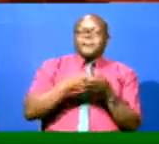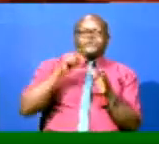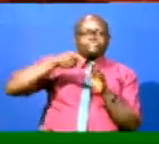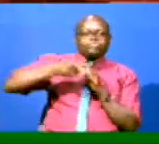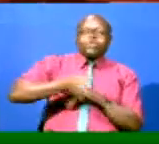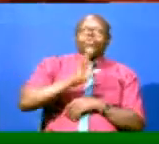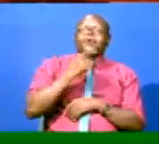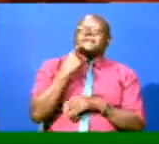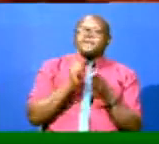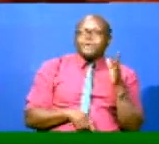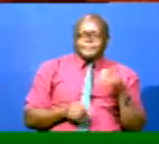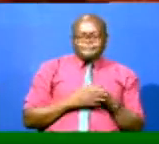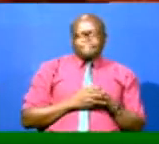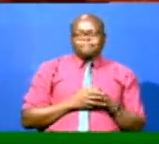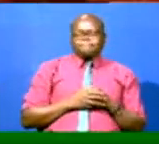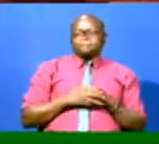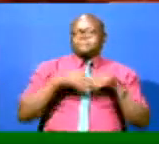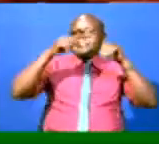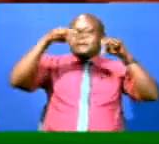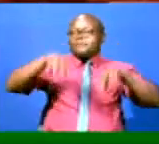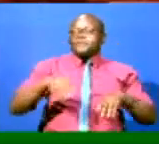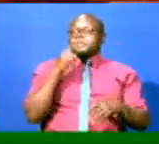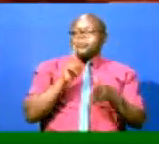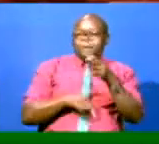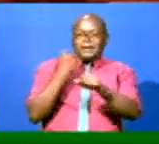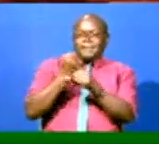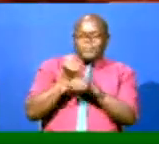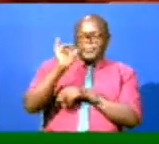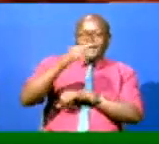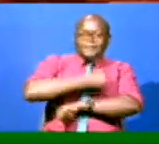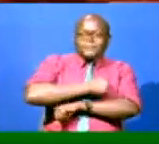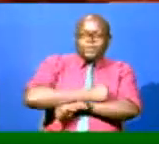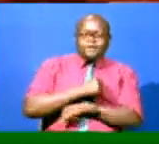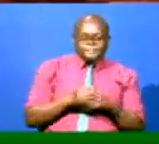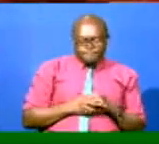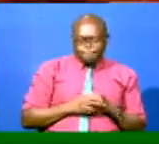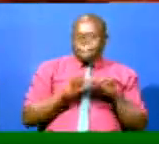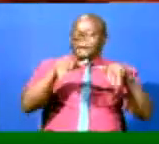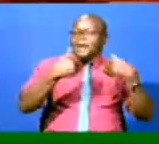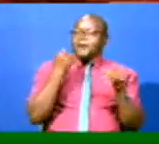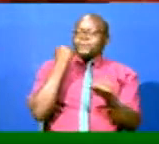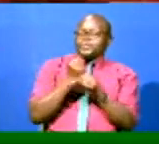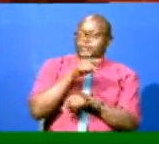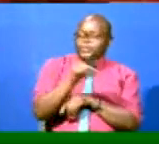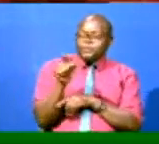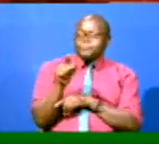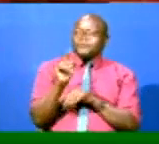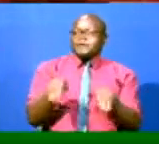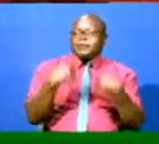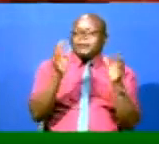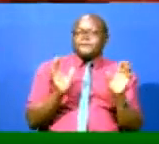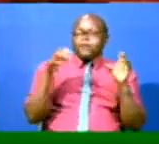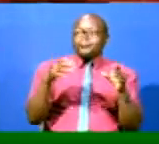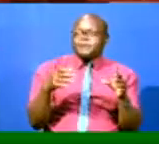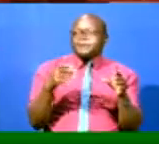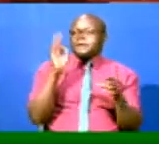citing devolution, I said I'm doing it in schools. And then they were like, how do you give the community? I said,